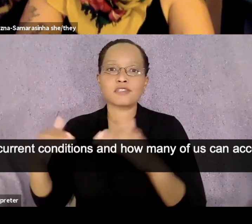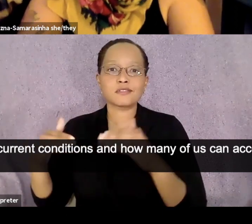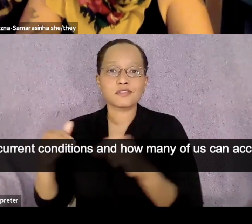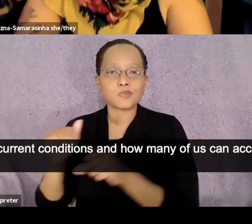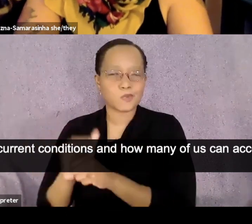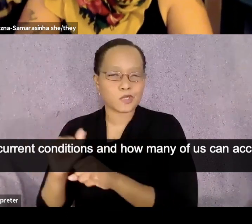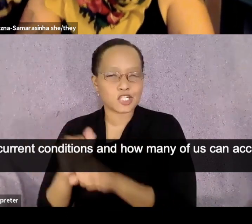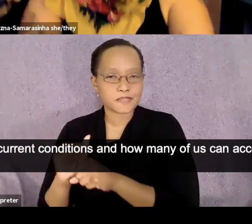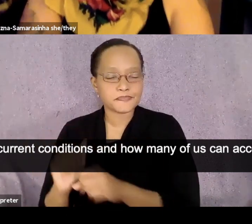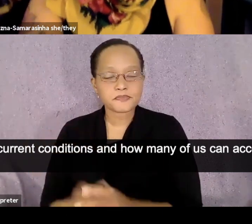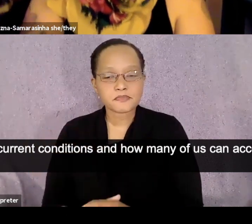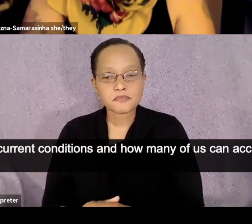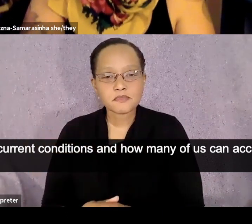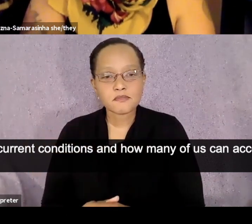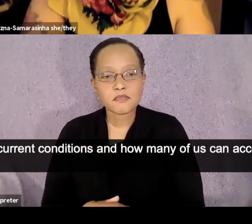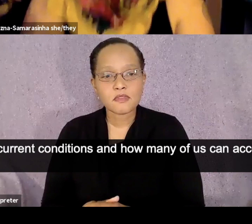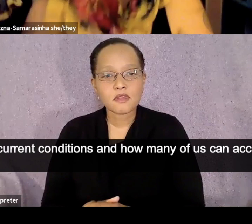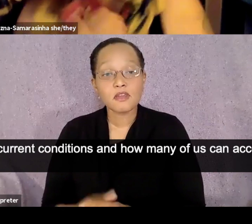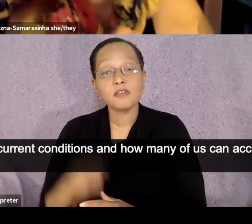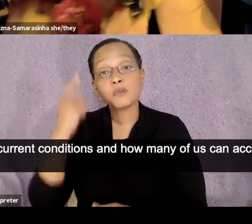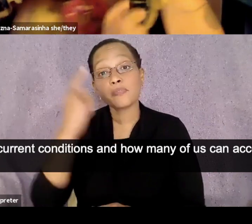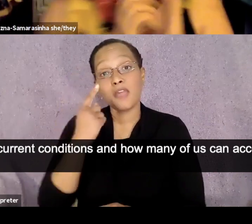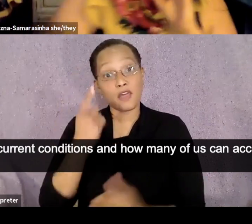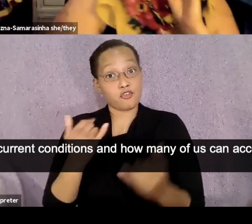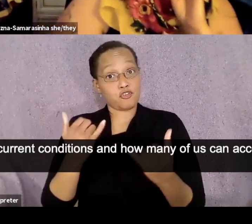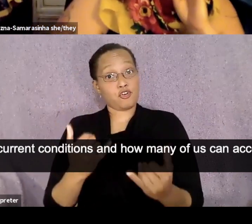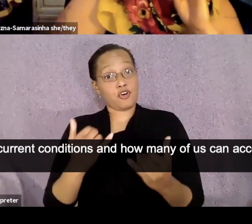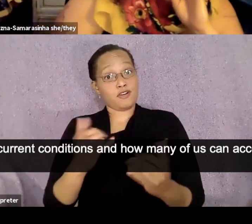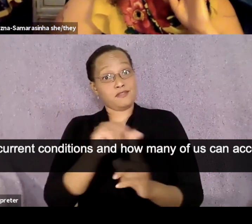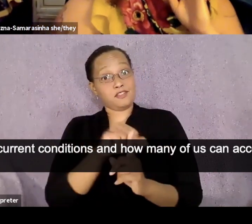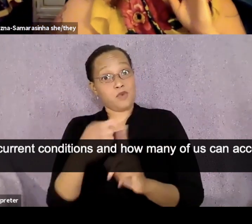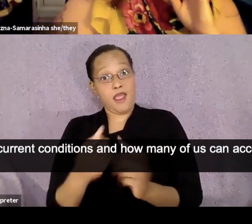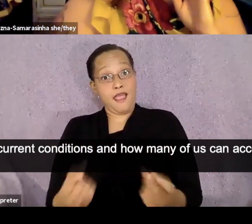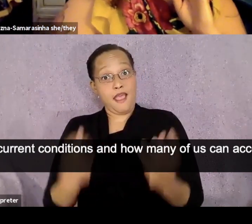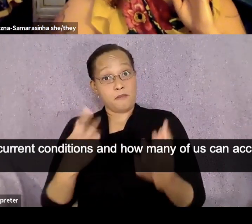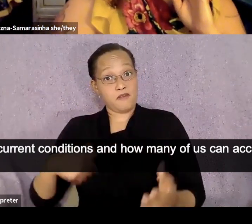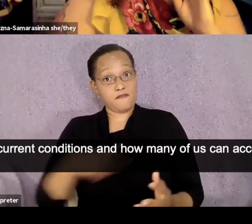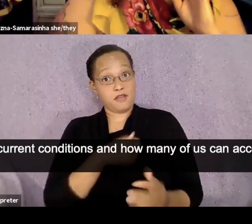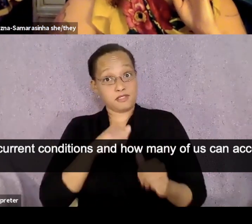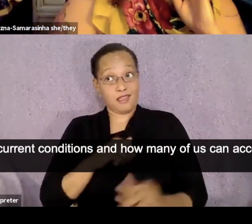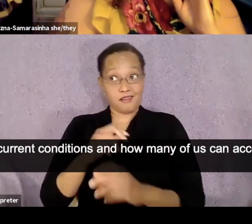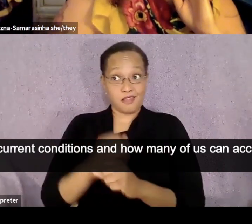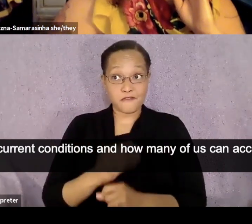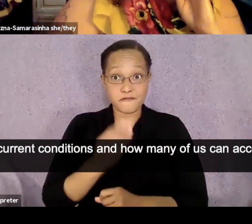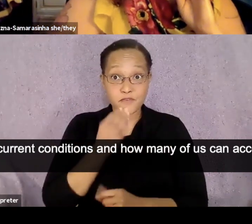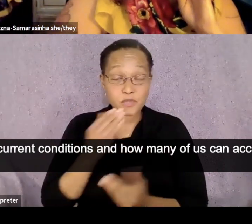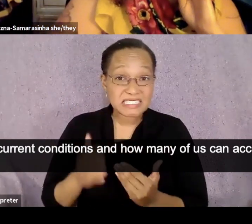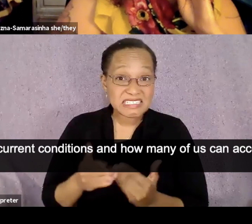just speaking to current conditions and how many of us can access food easily and accessibly,